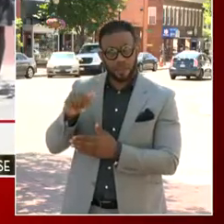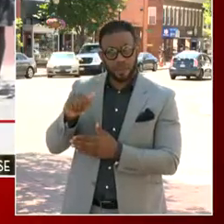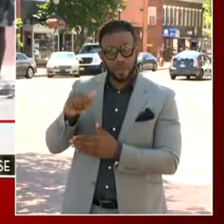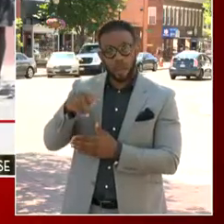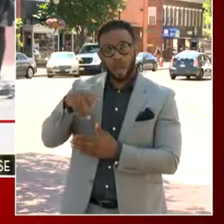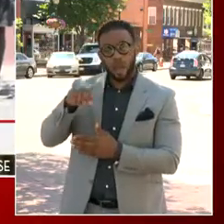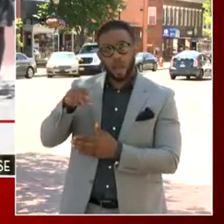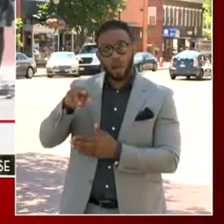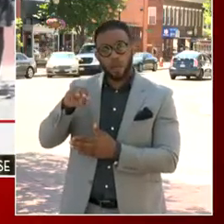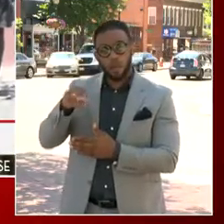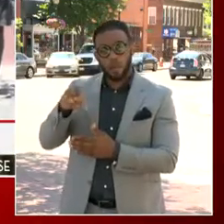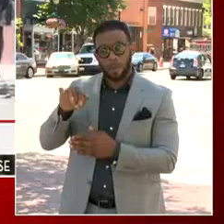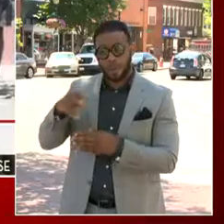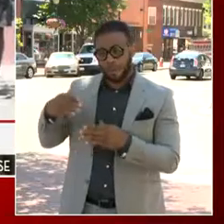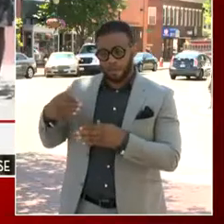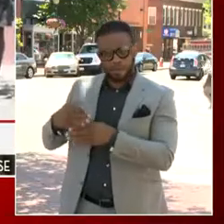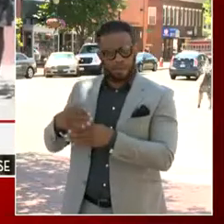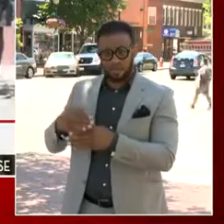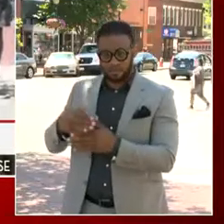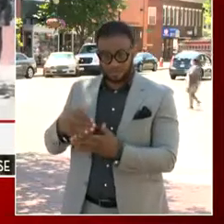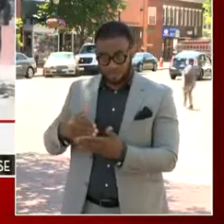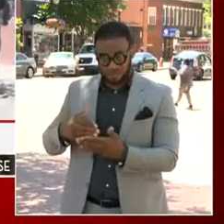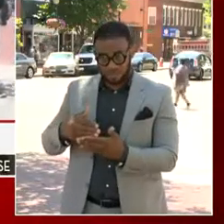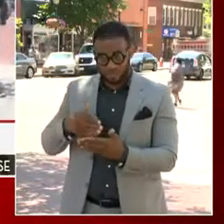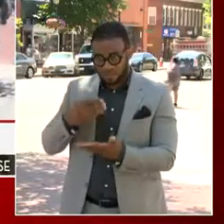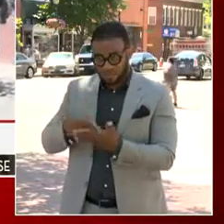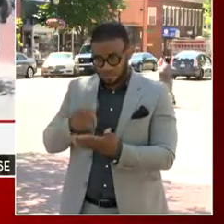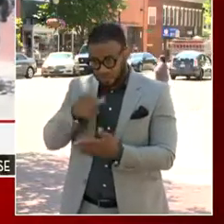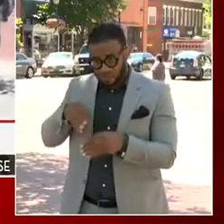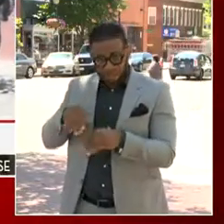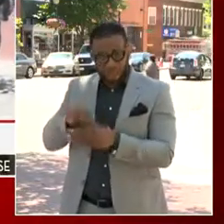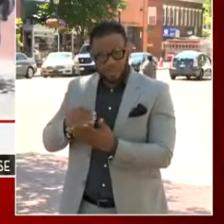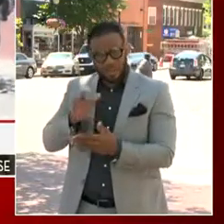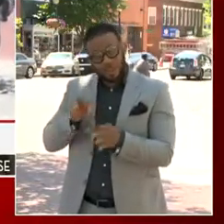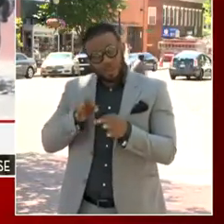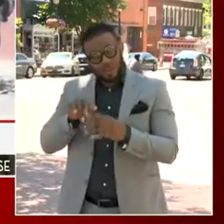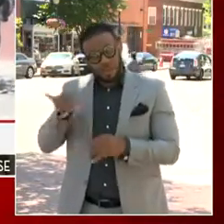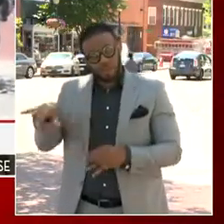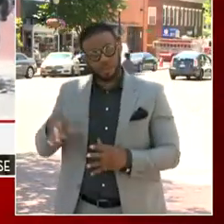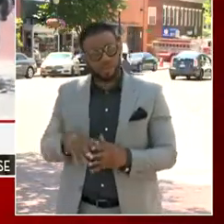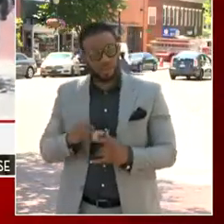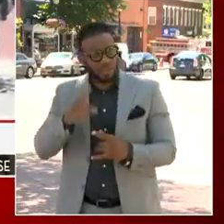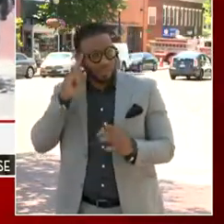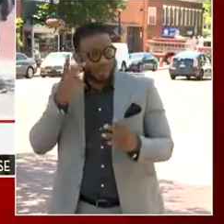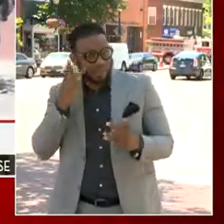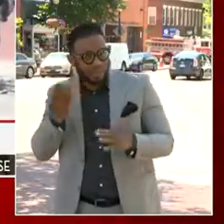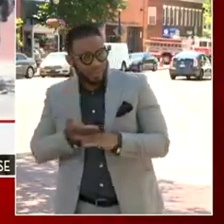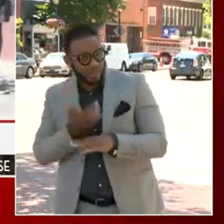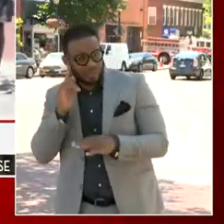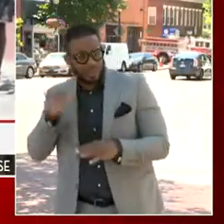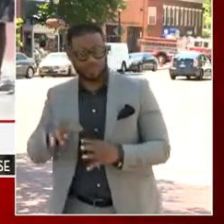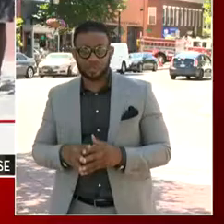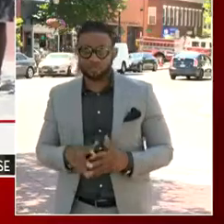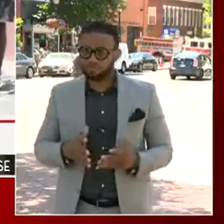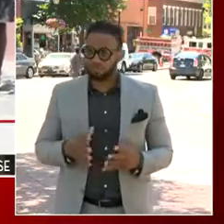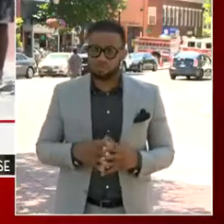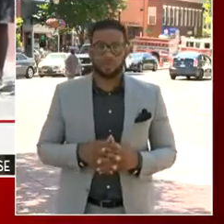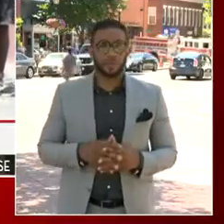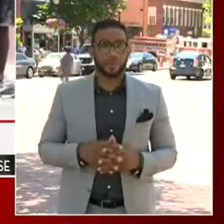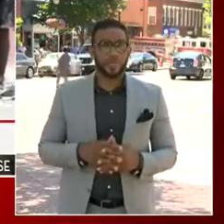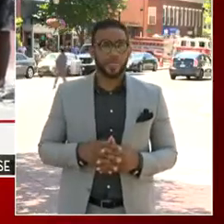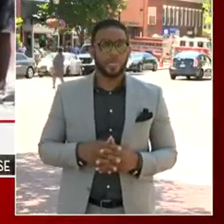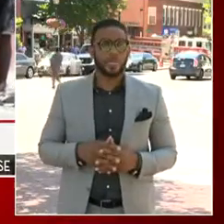Potomac Avenue, but to my knowledge that has not yet been funded in the budget. Can you speak to when we can expect to see funding for that traffic redesign?